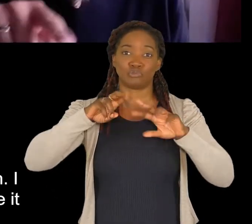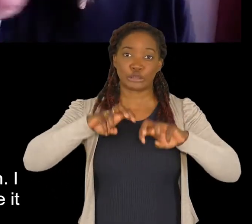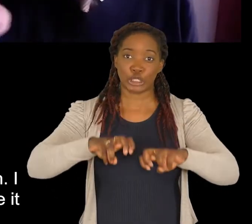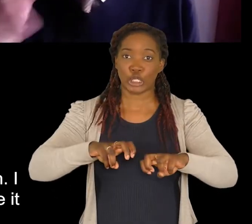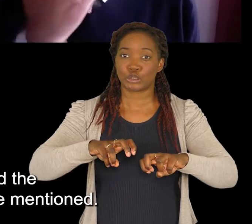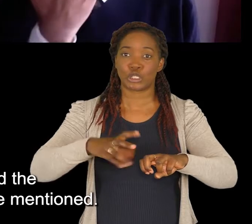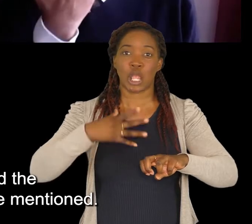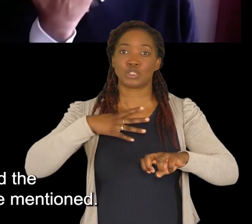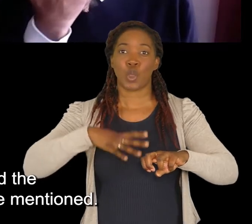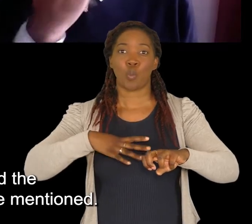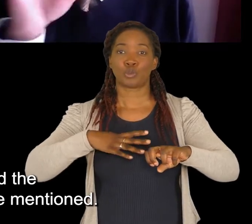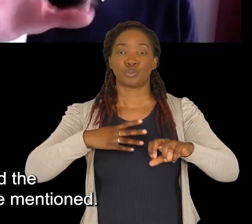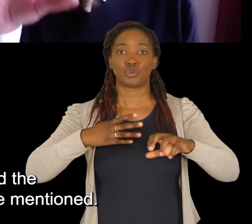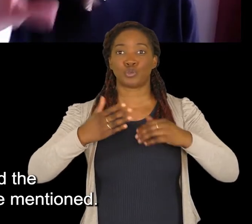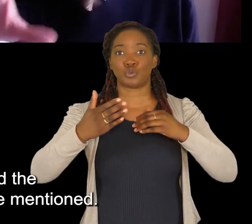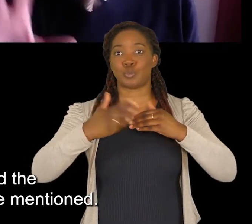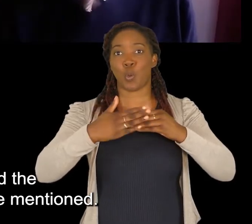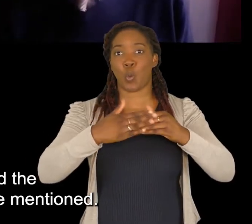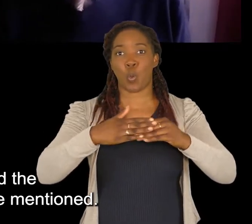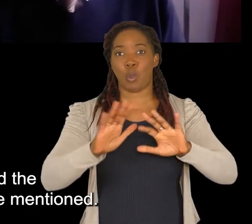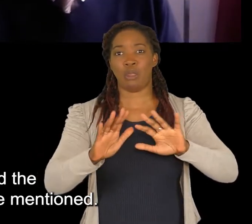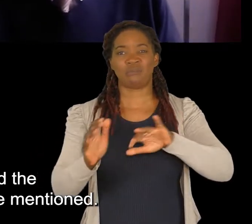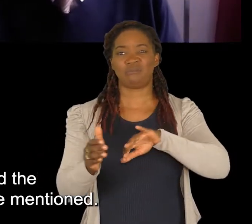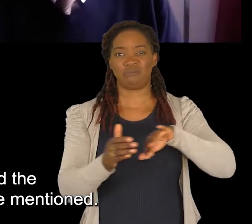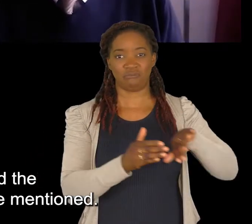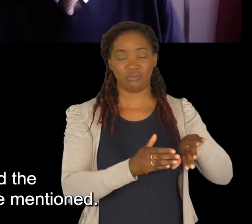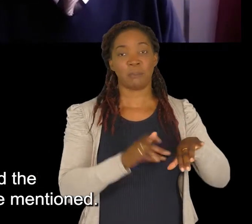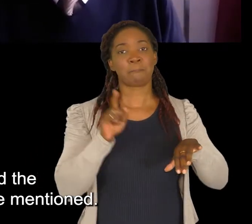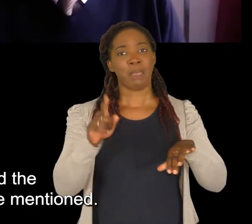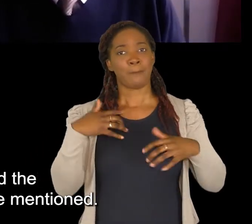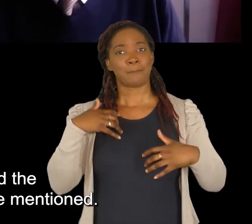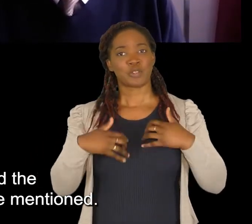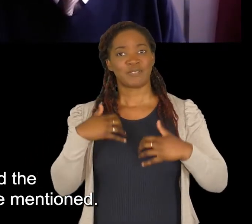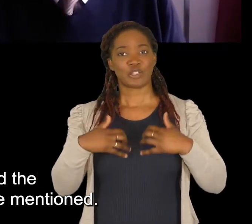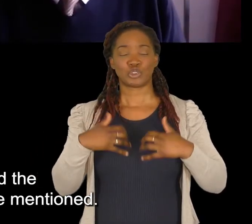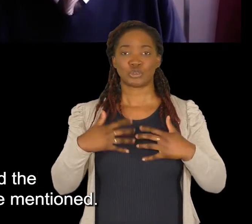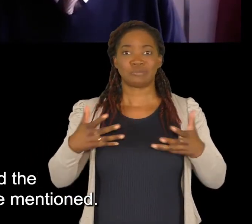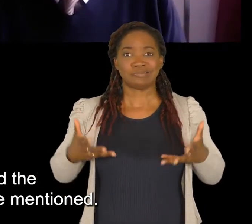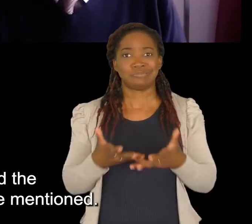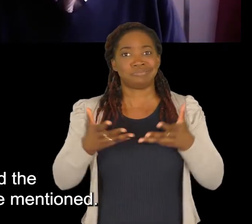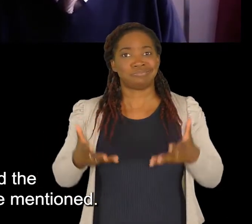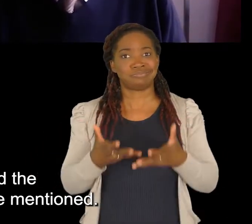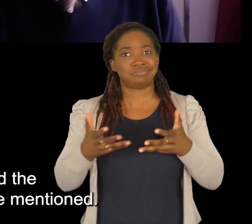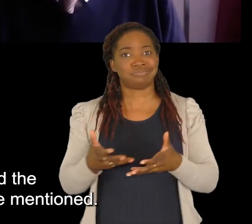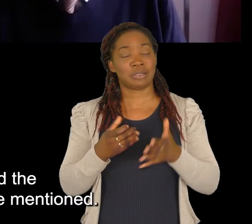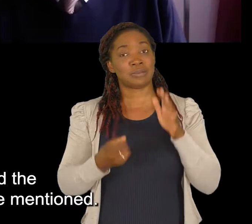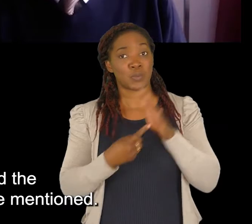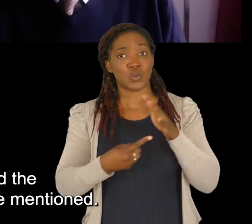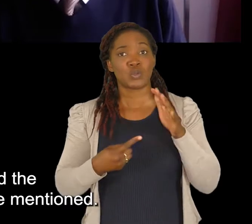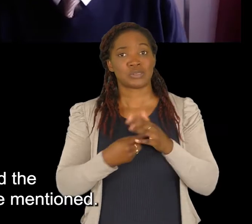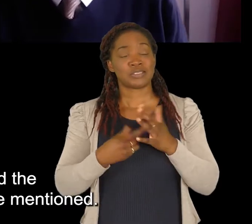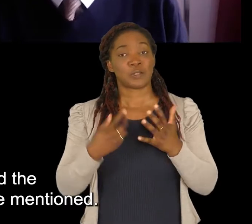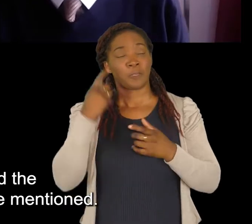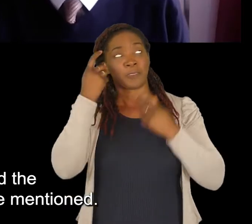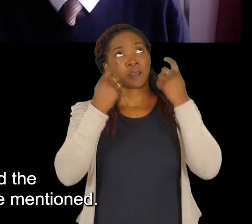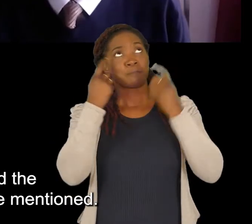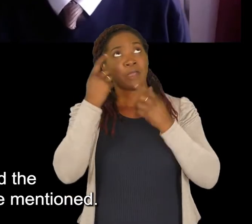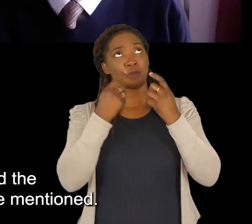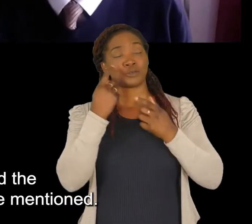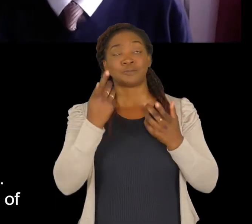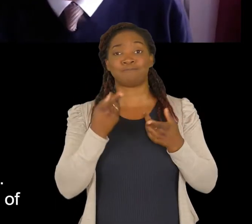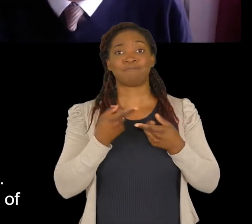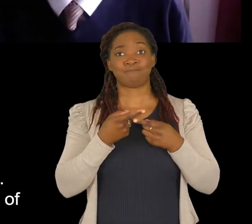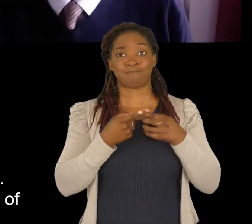go into that too much because that's the next section, but around the motivation and the drive, it's very important to think about the things I